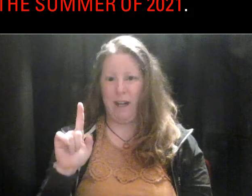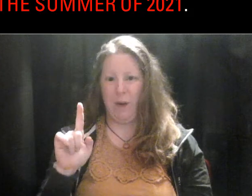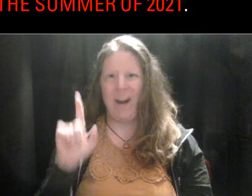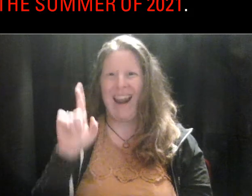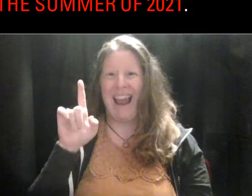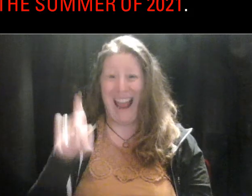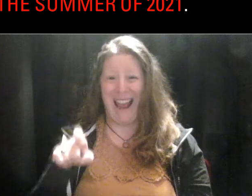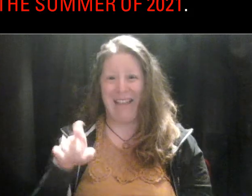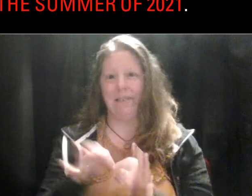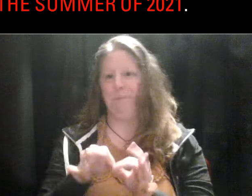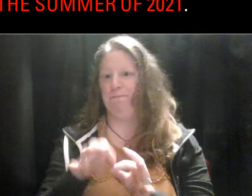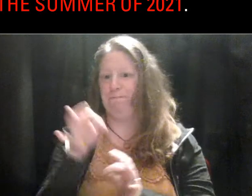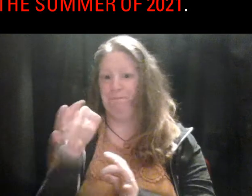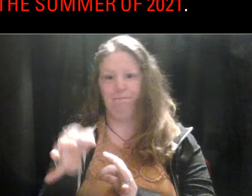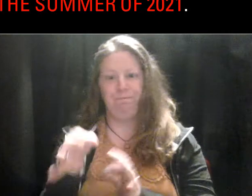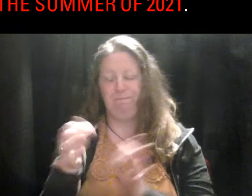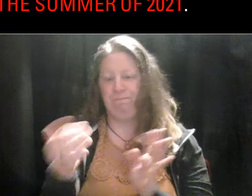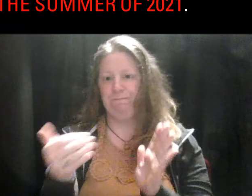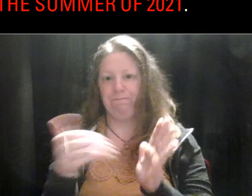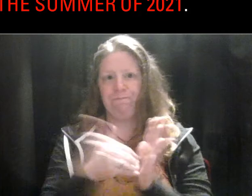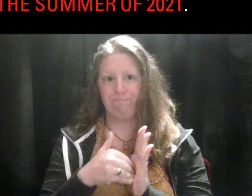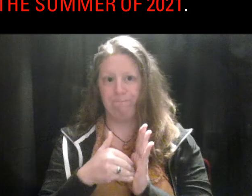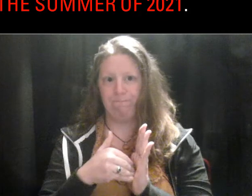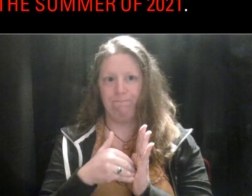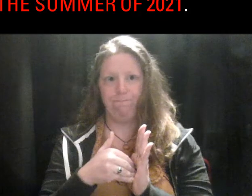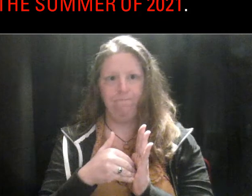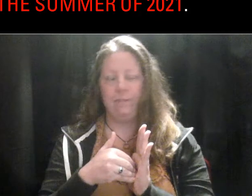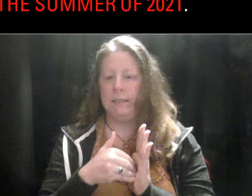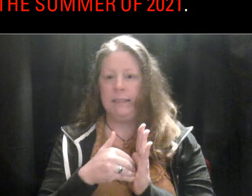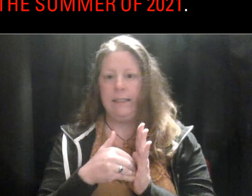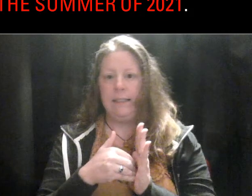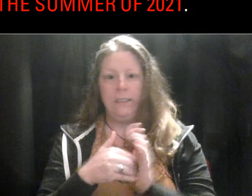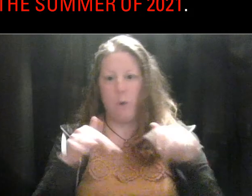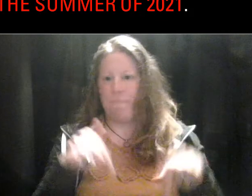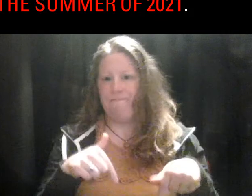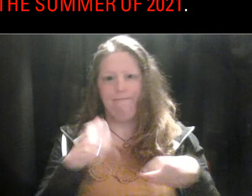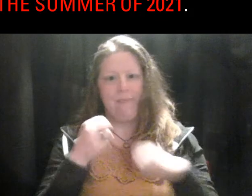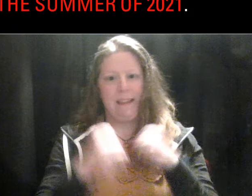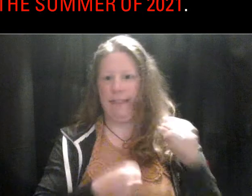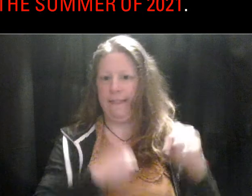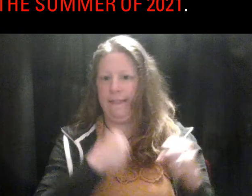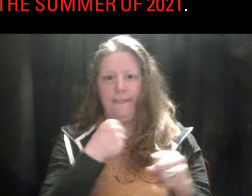Camp 2021 has to be postponed again.